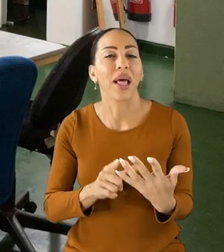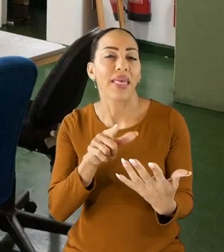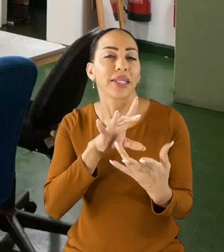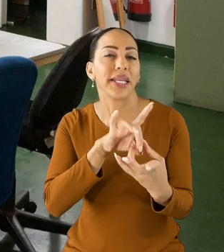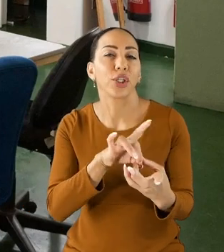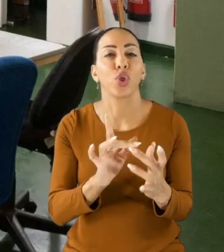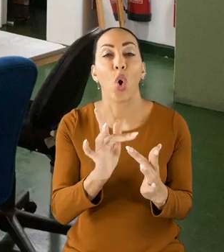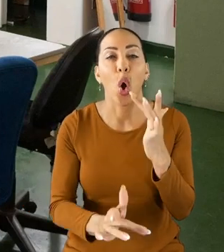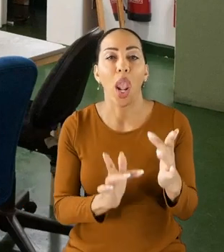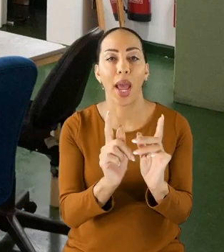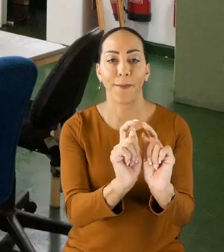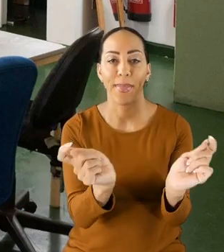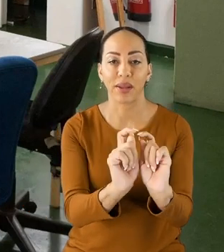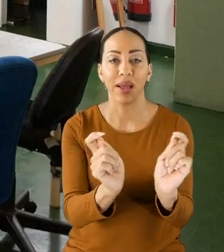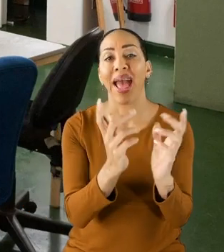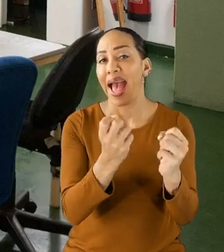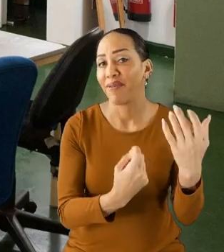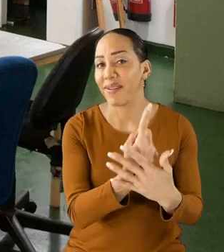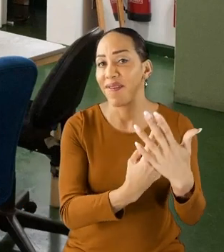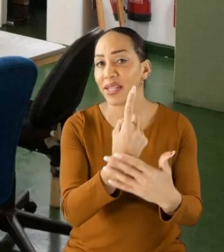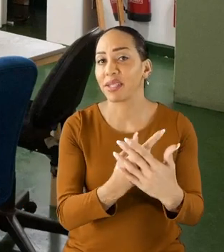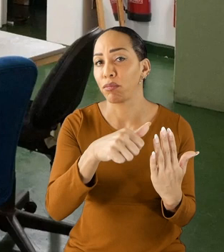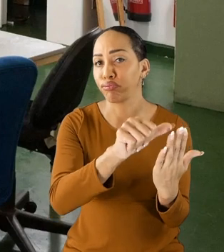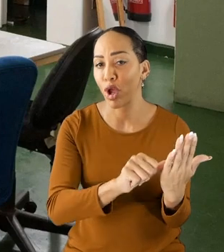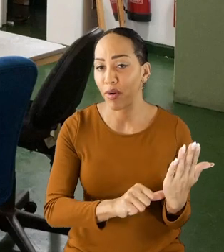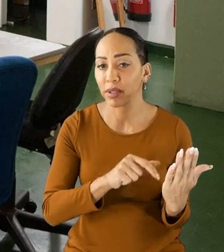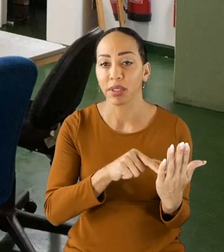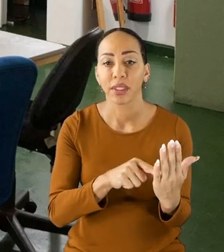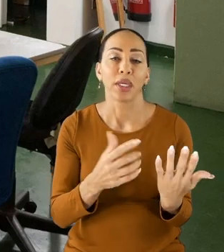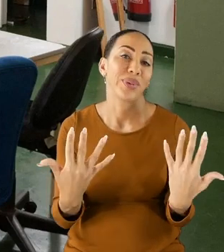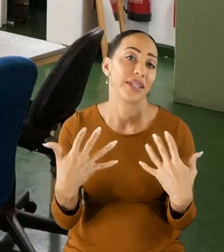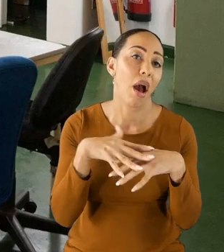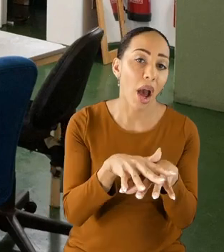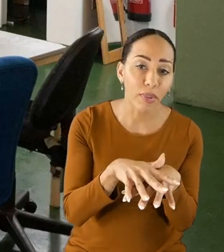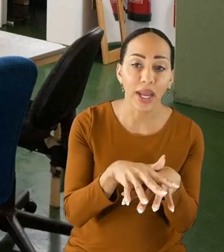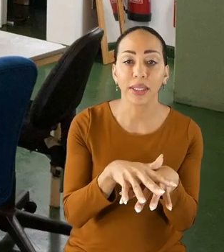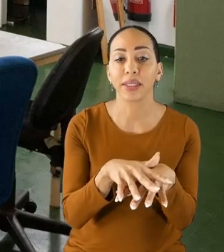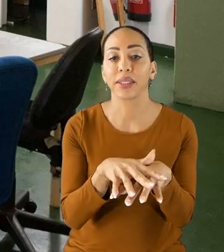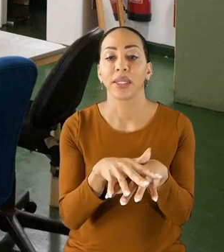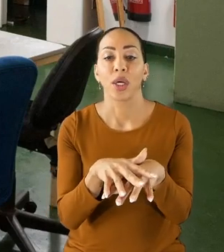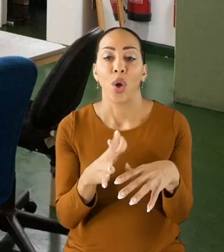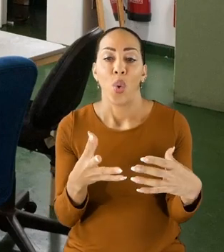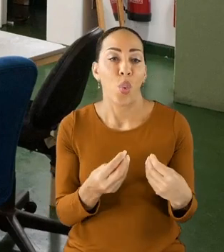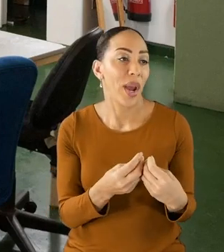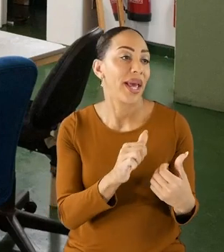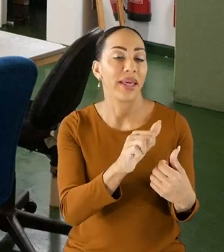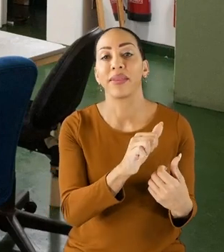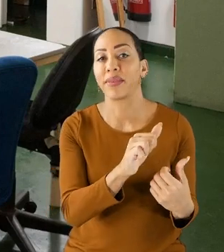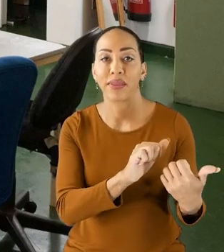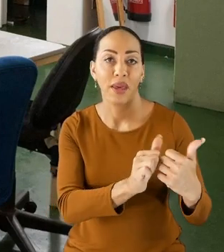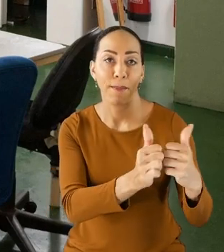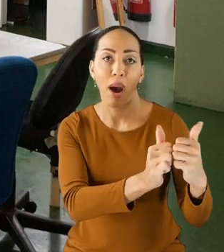do that through the online magazine, but we also run an events programme, which is hybrid with place-based